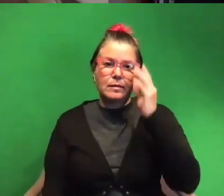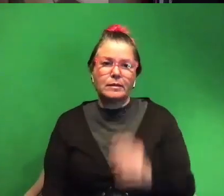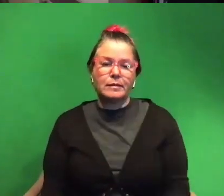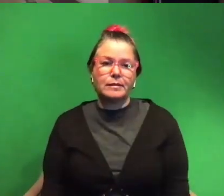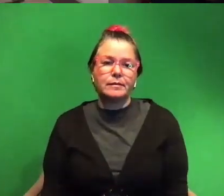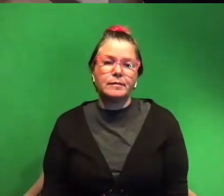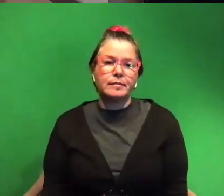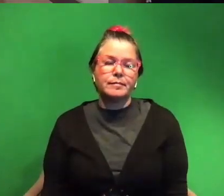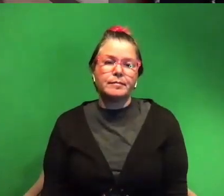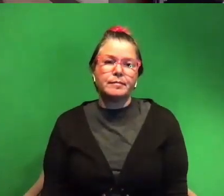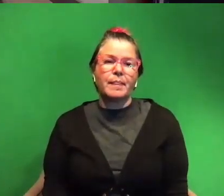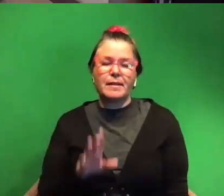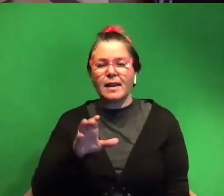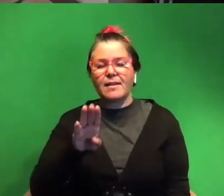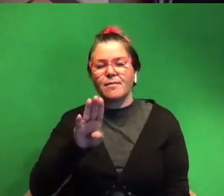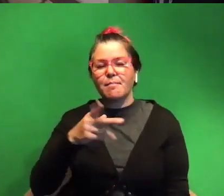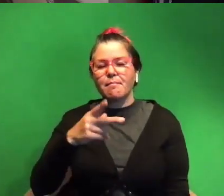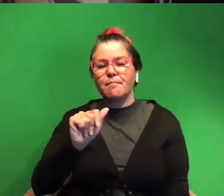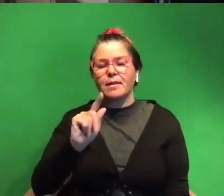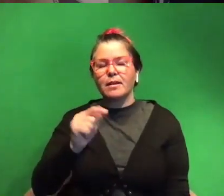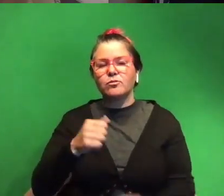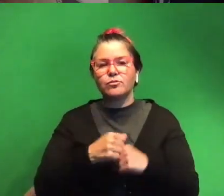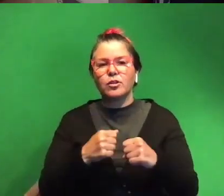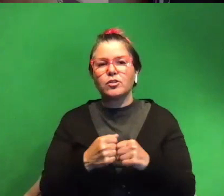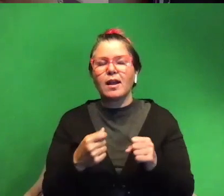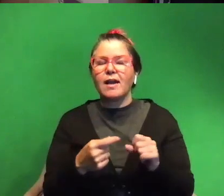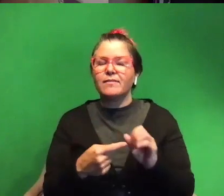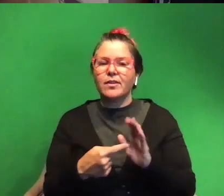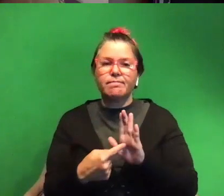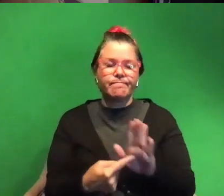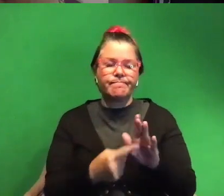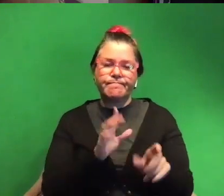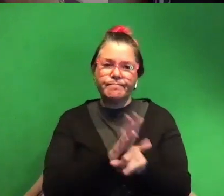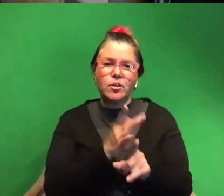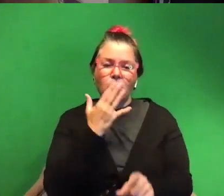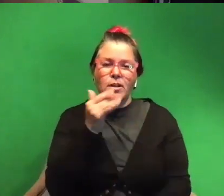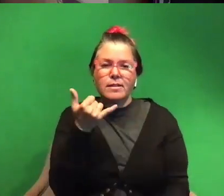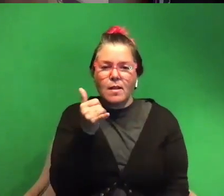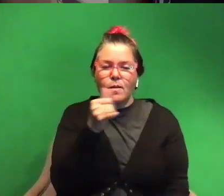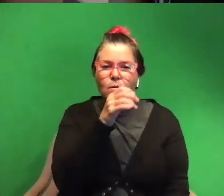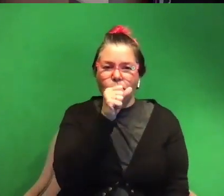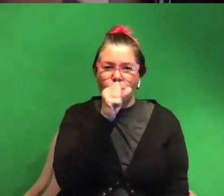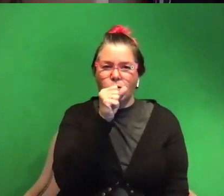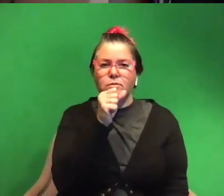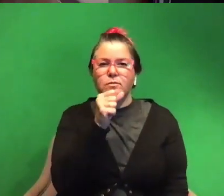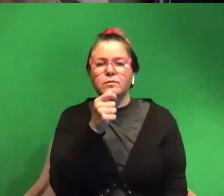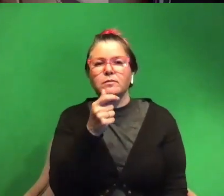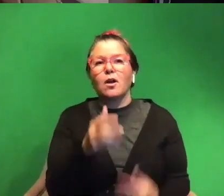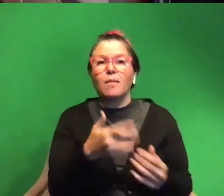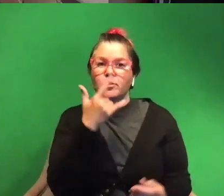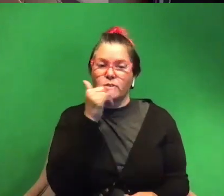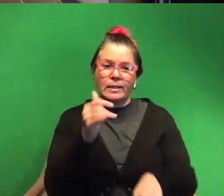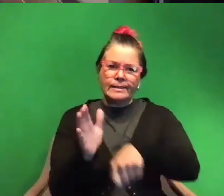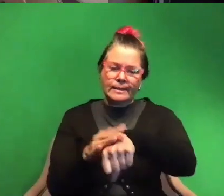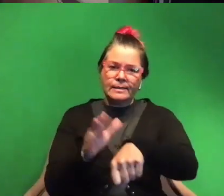plating kind of structure. They also tend to have a really distinct color to them. It's like a yellowy orange. It almost kind of looks like it's saying, "Stay away from